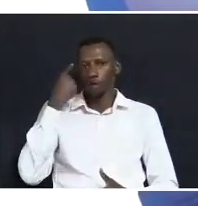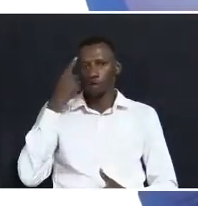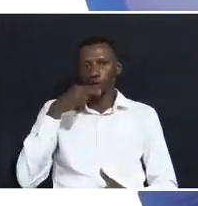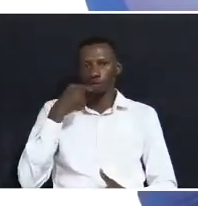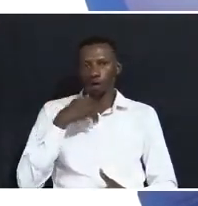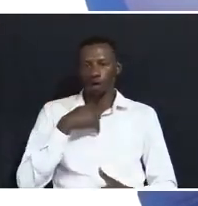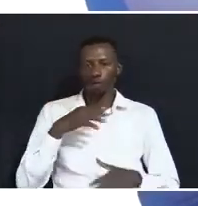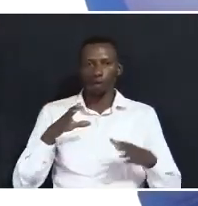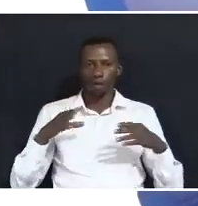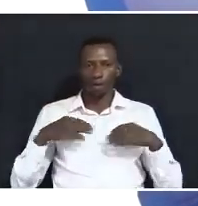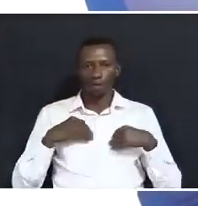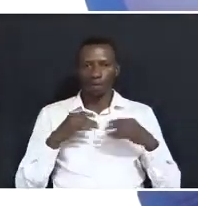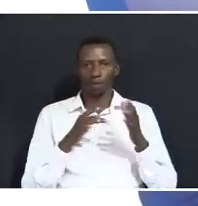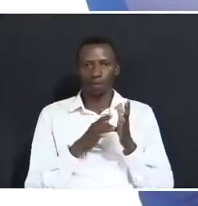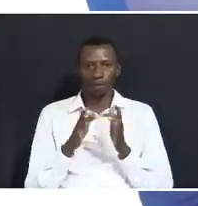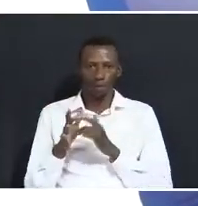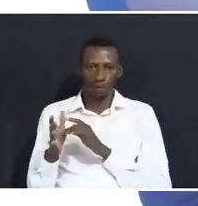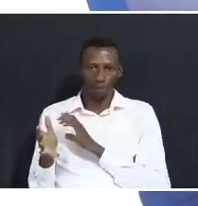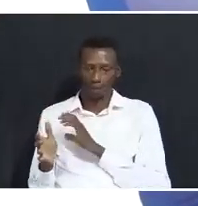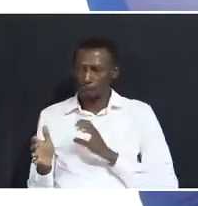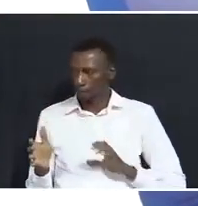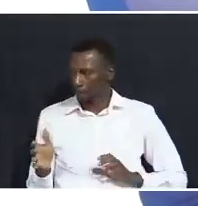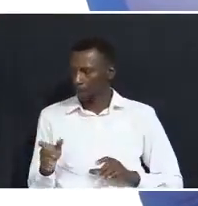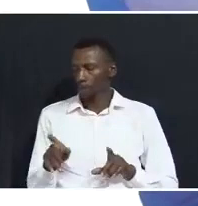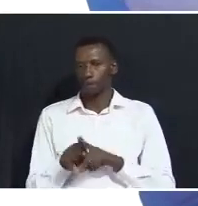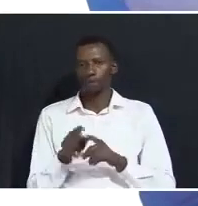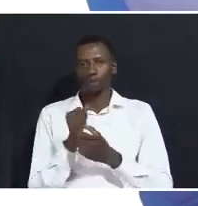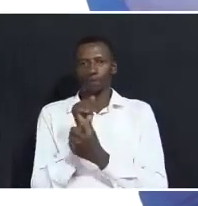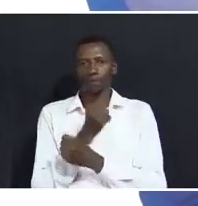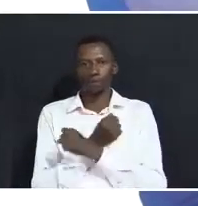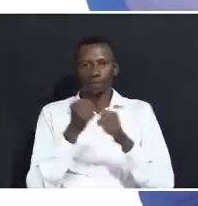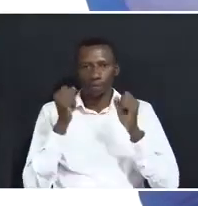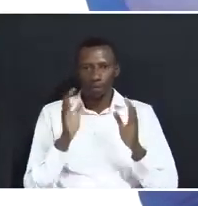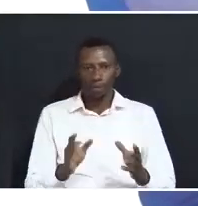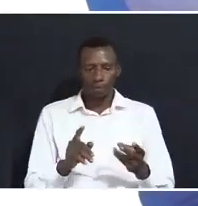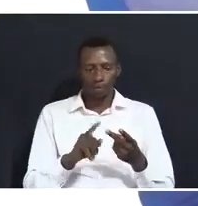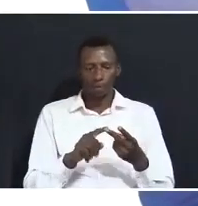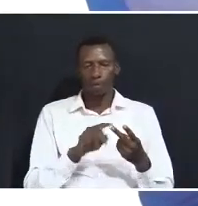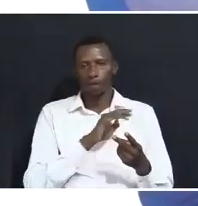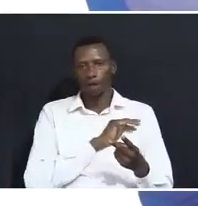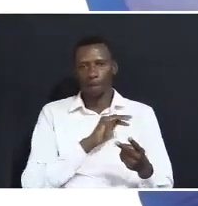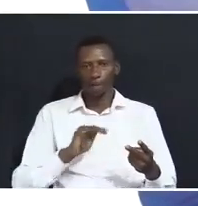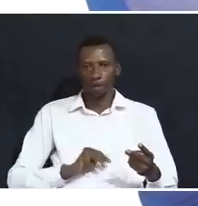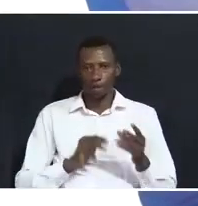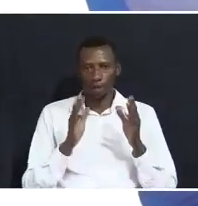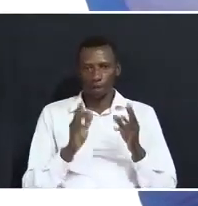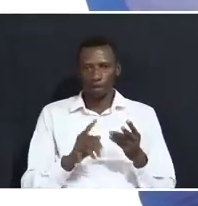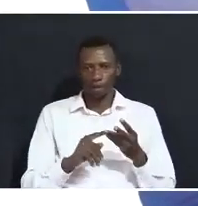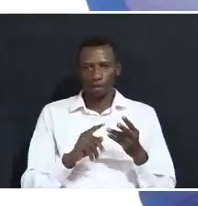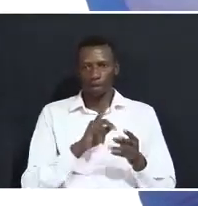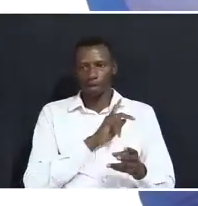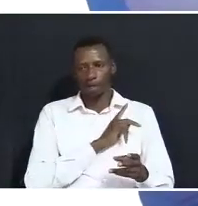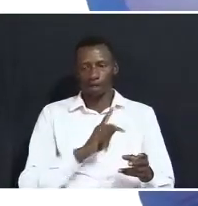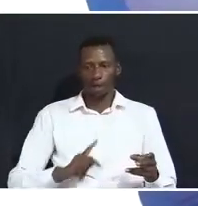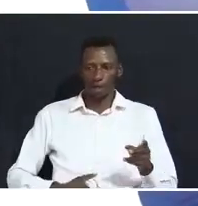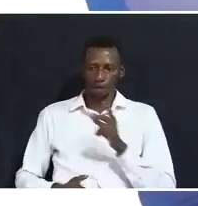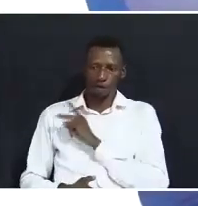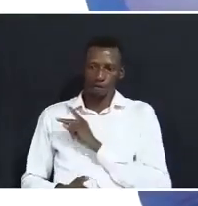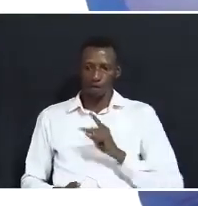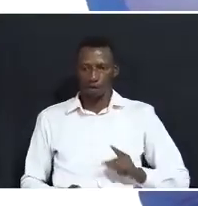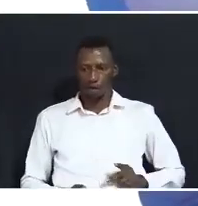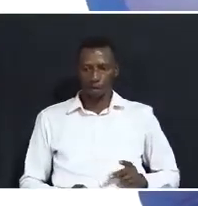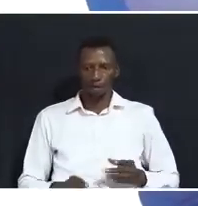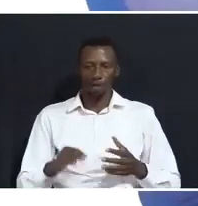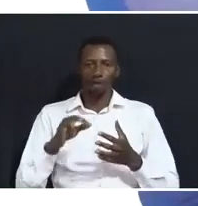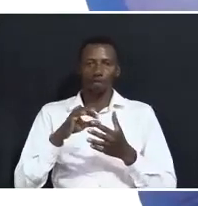Christ as the Savior, the Messiah, the King of Kings. The choice is